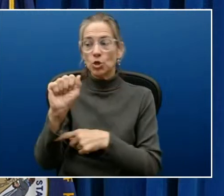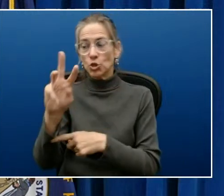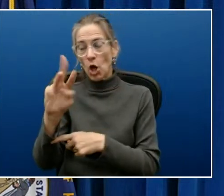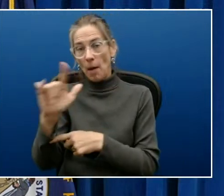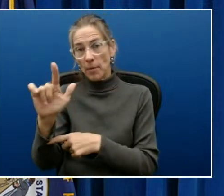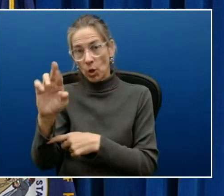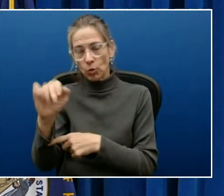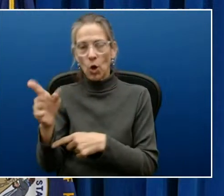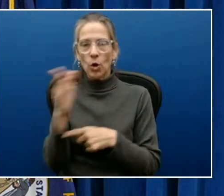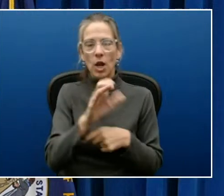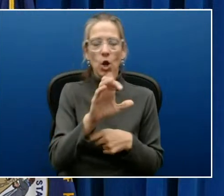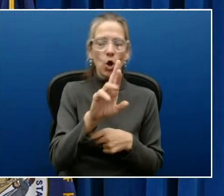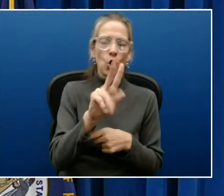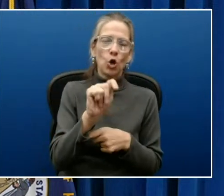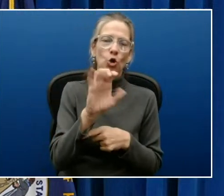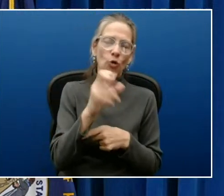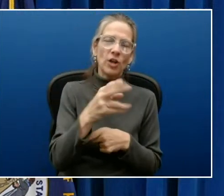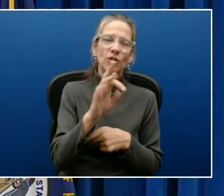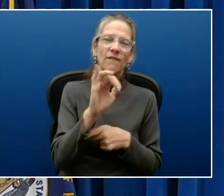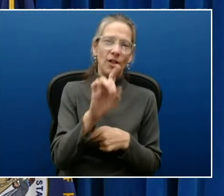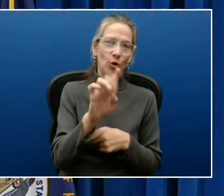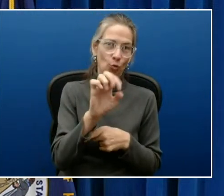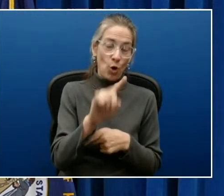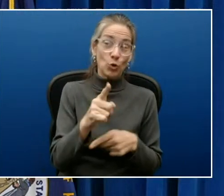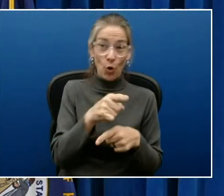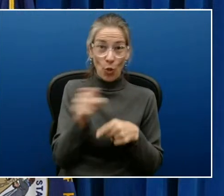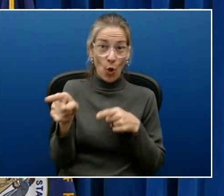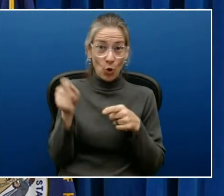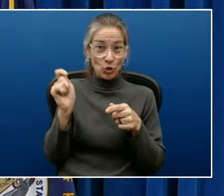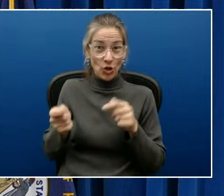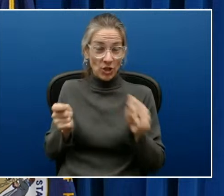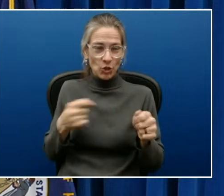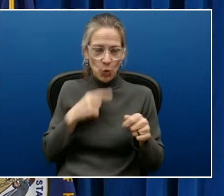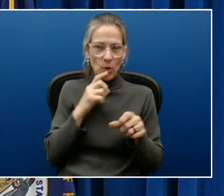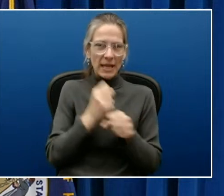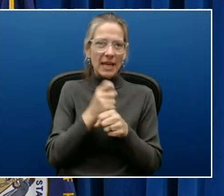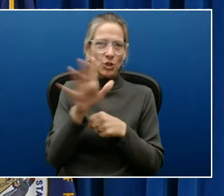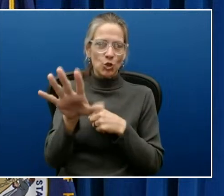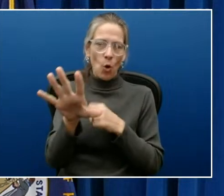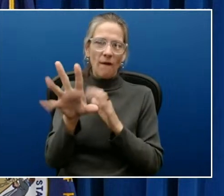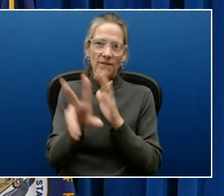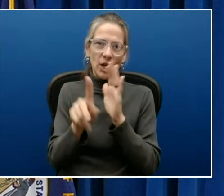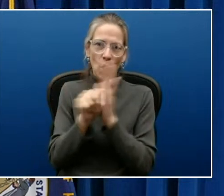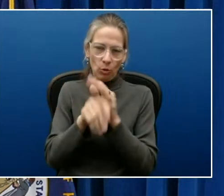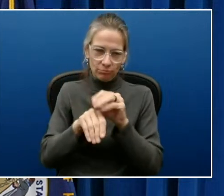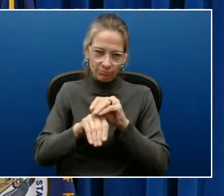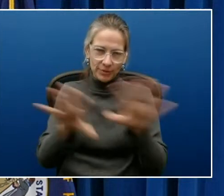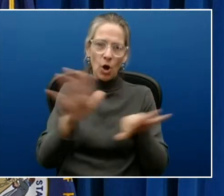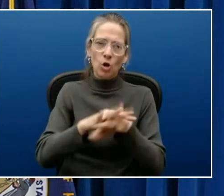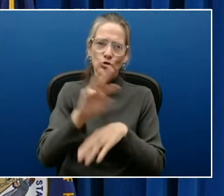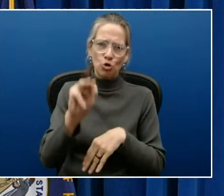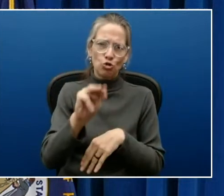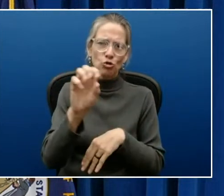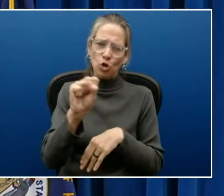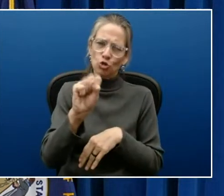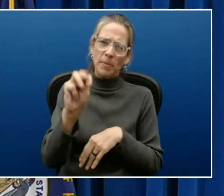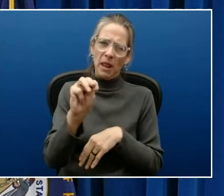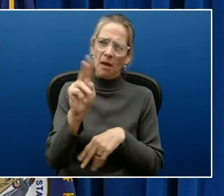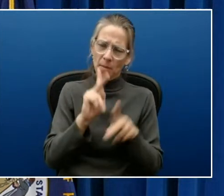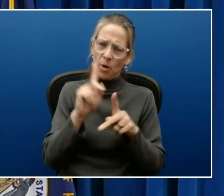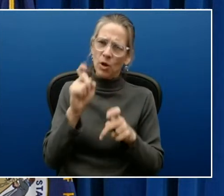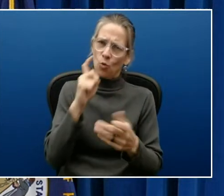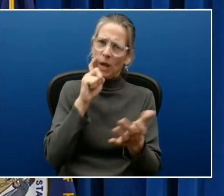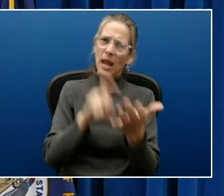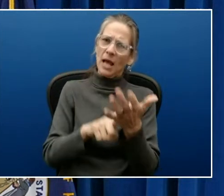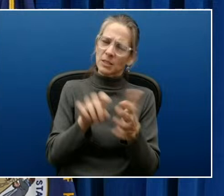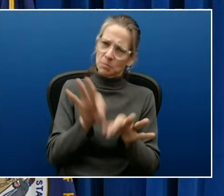Road. To those judges, we're going to make sure that we get those videos out on social media. It's important that people recognize the importance